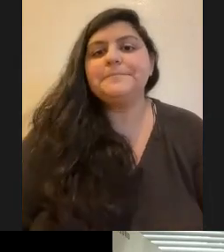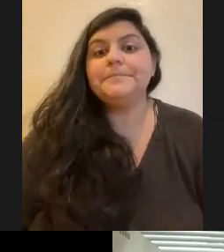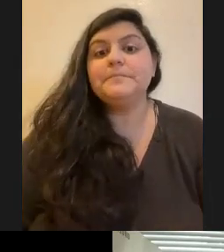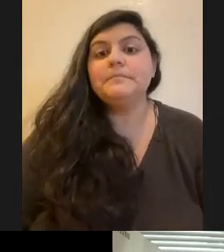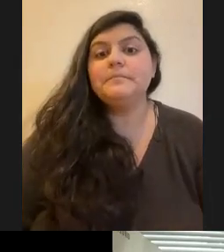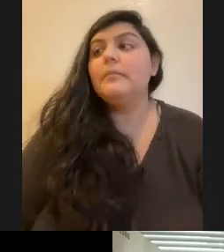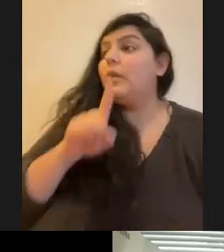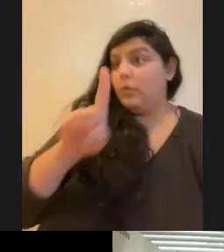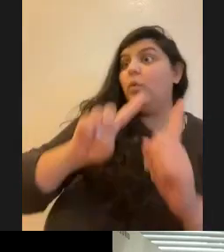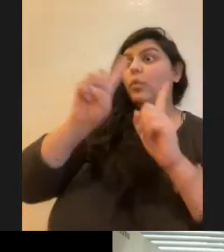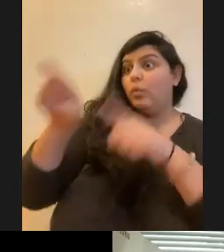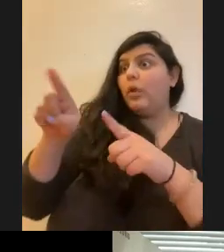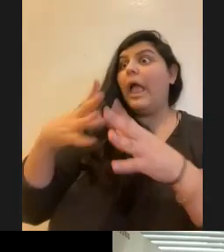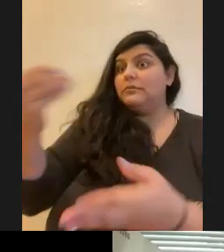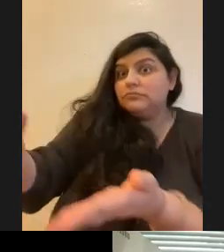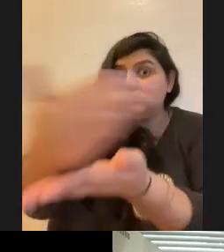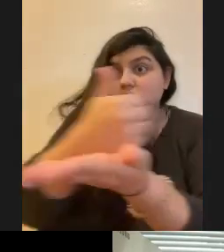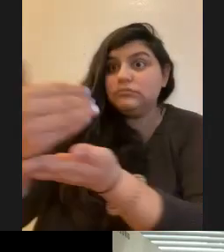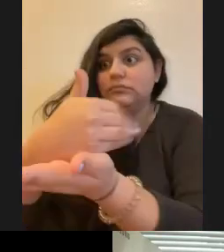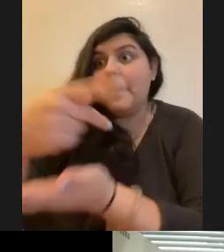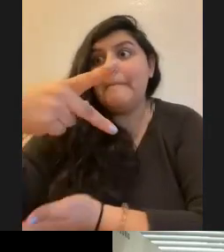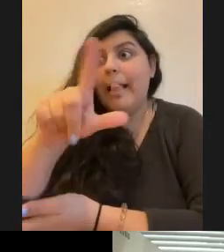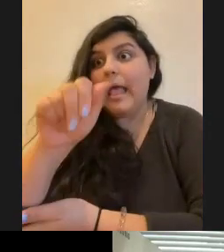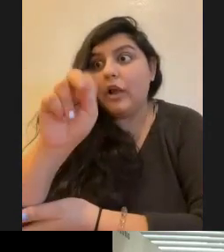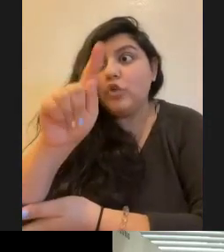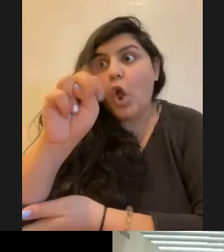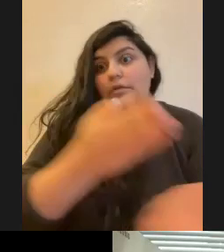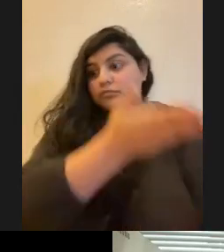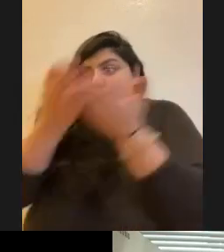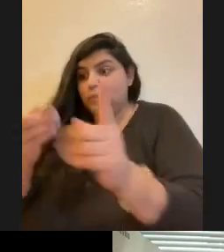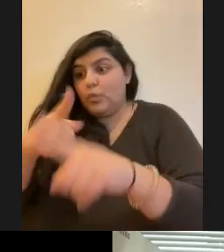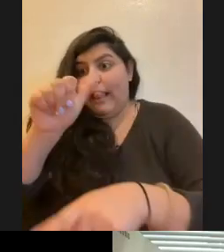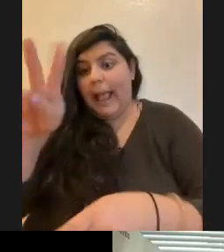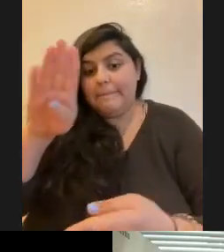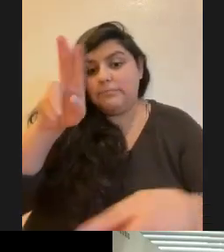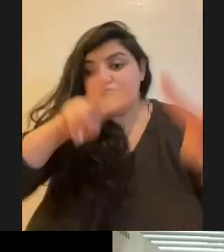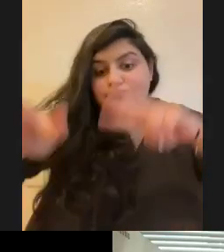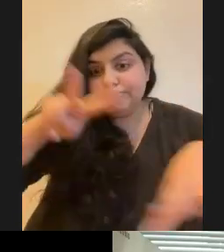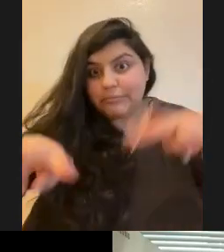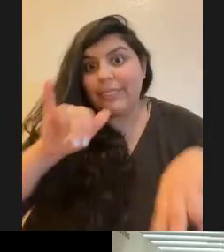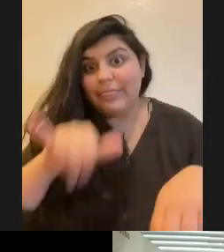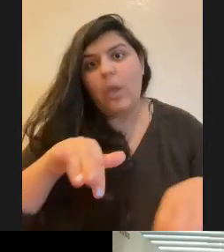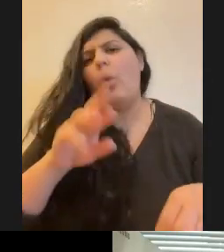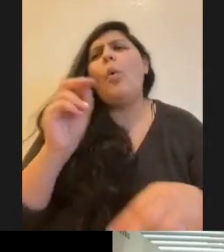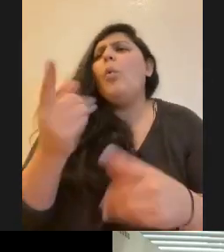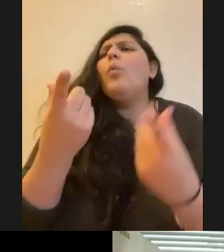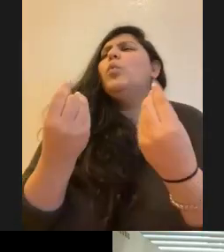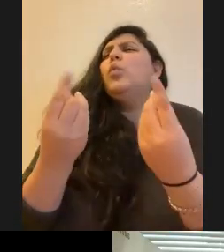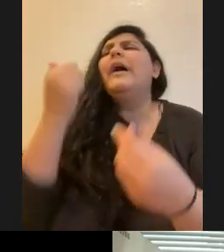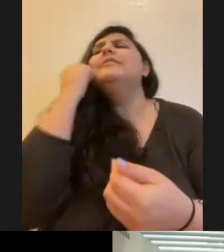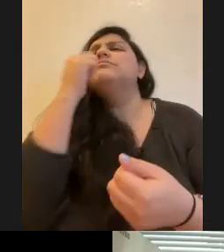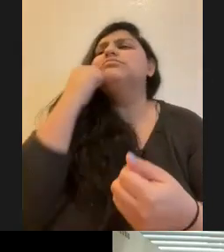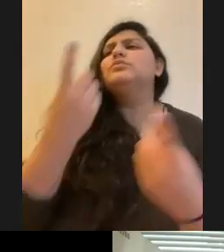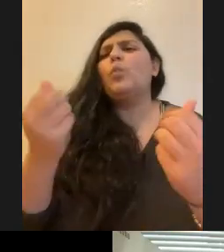collecting the plankton and then bringing them back to the lab to look at them? Like, what are the kinds of day-to-day things that you're doing with those